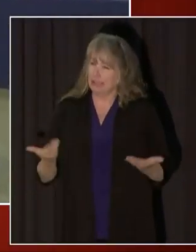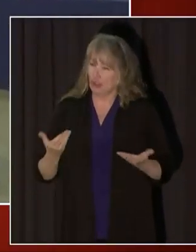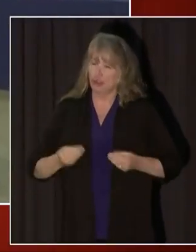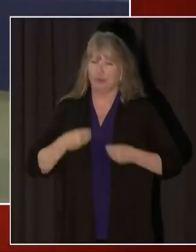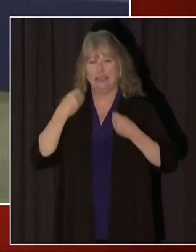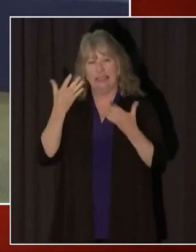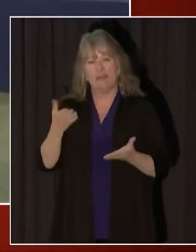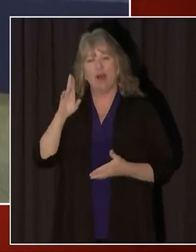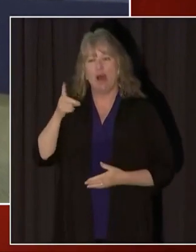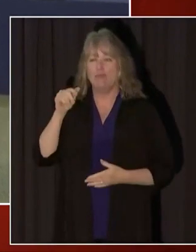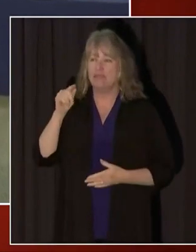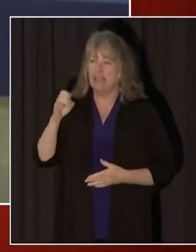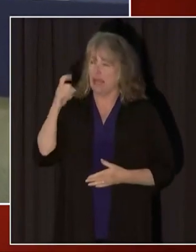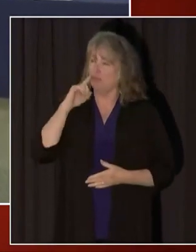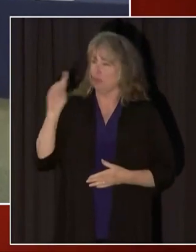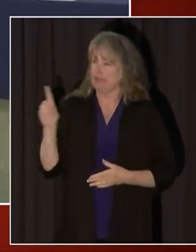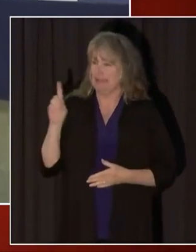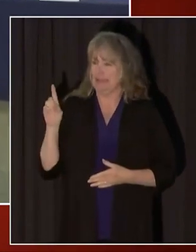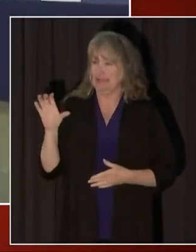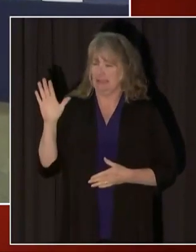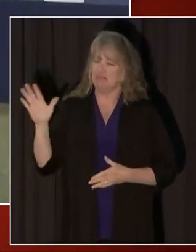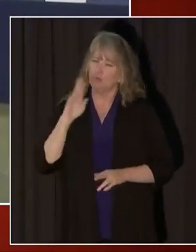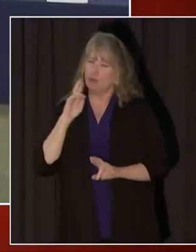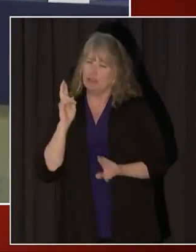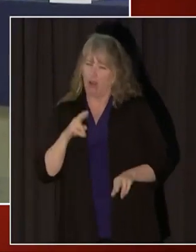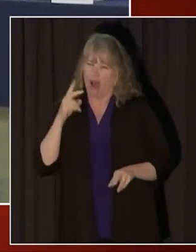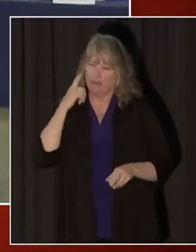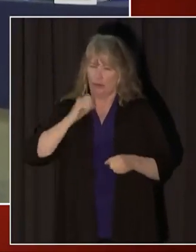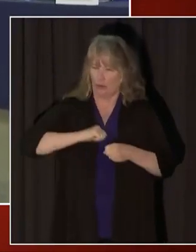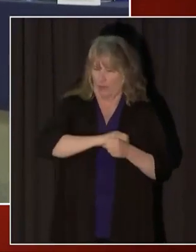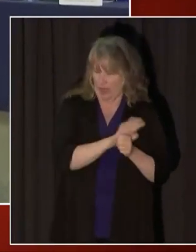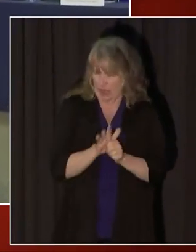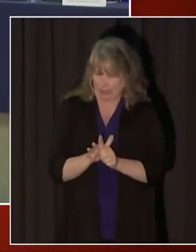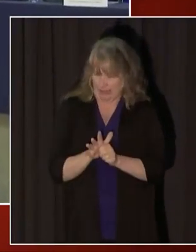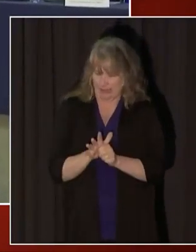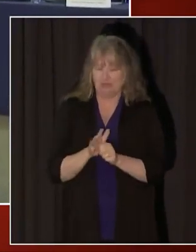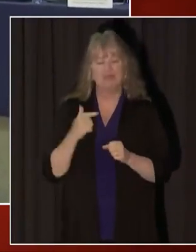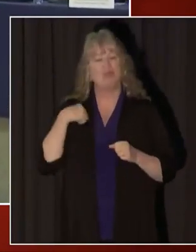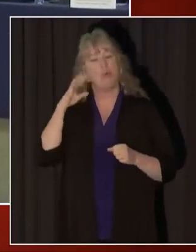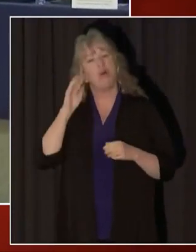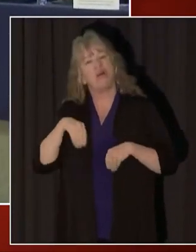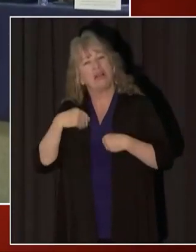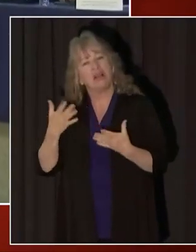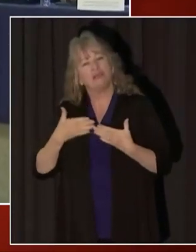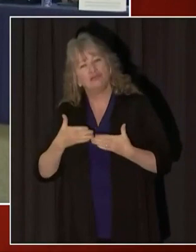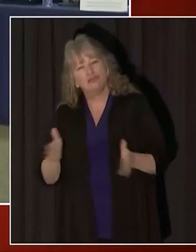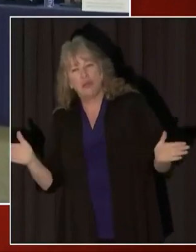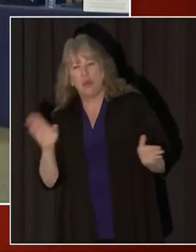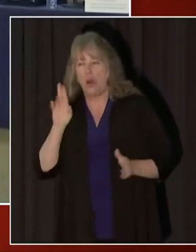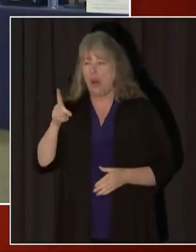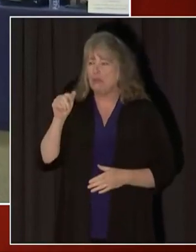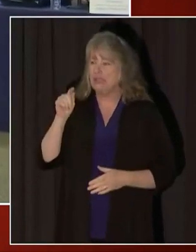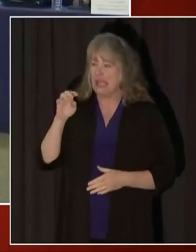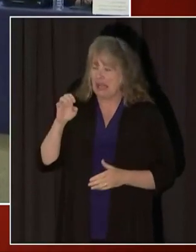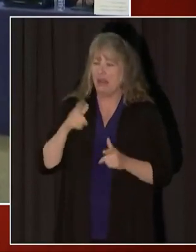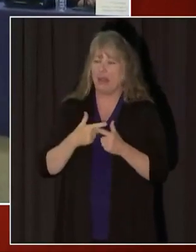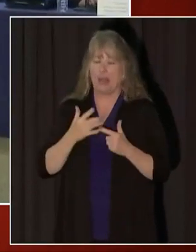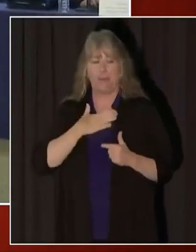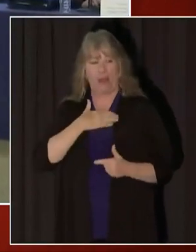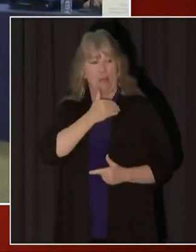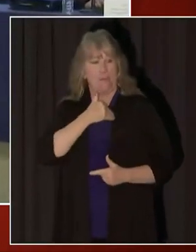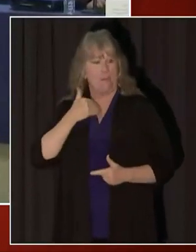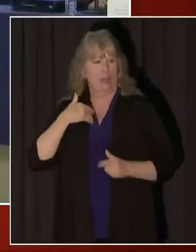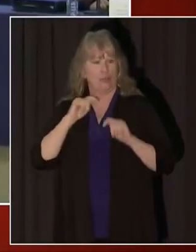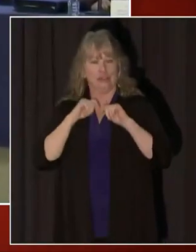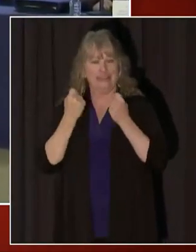response to COVID-19. I will share some general updates. I'm joined by members of my